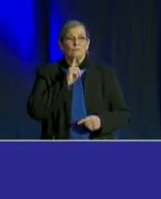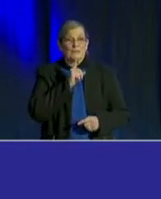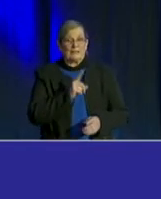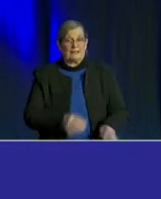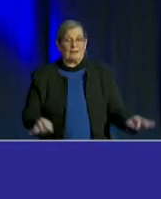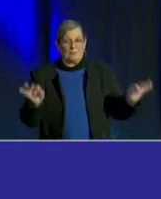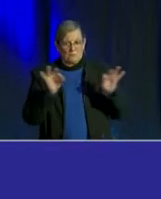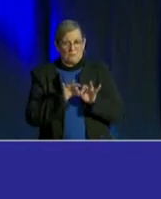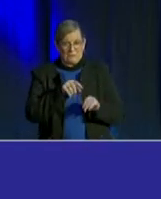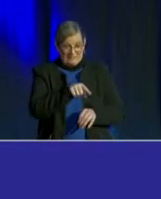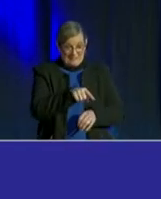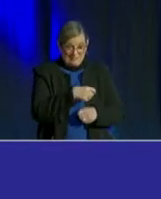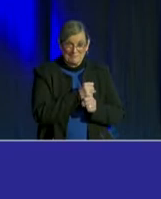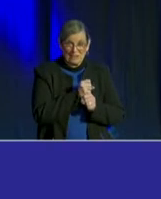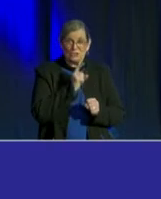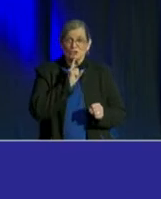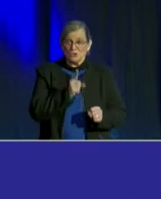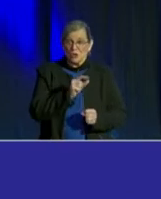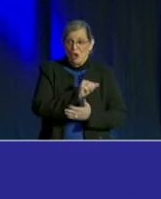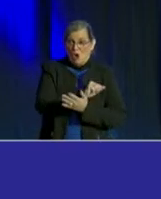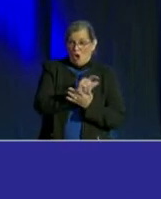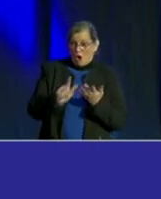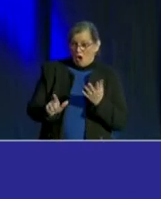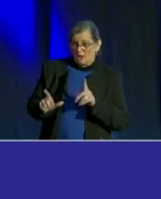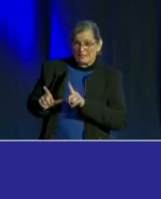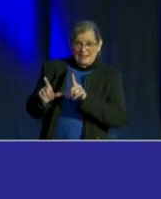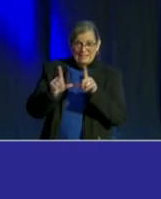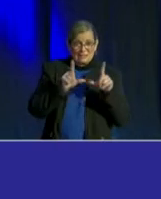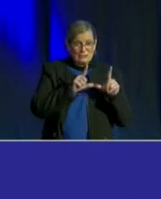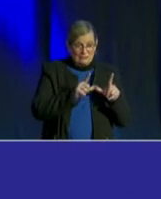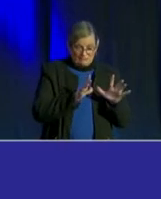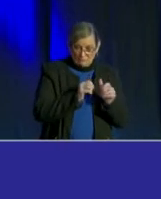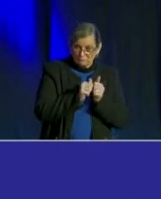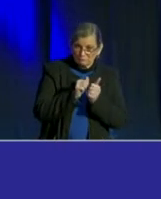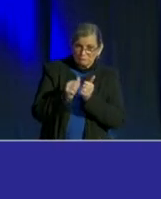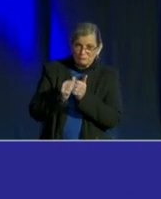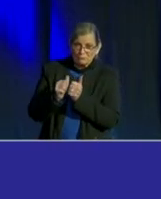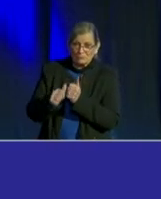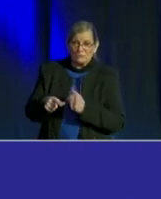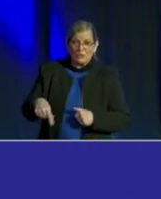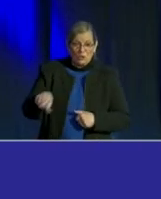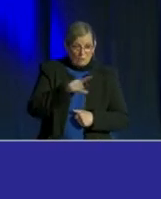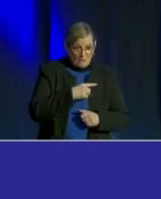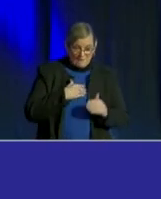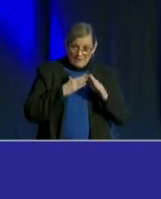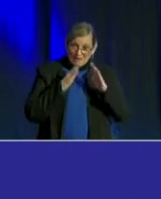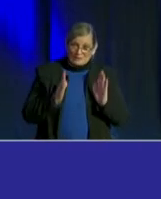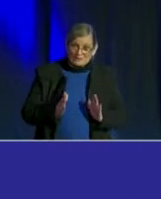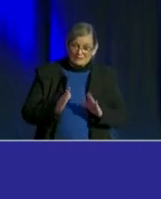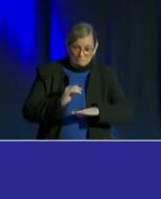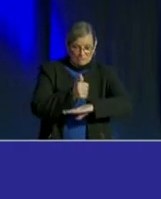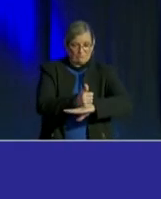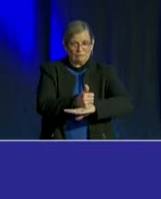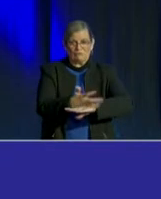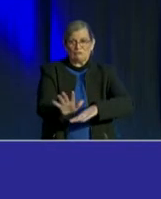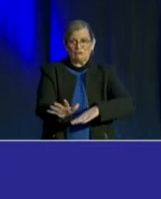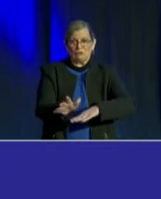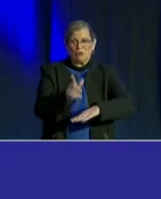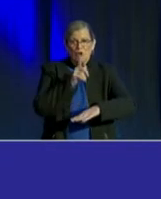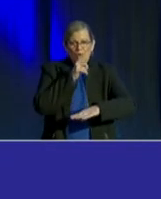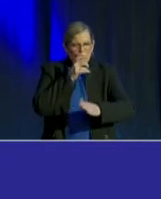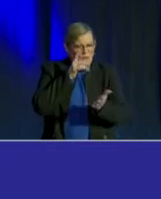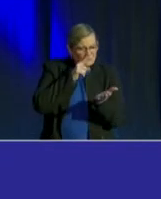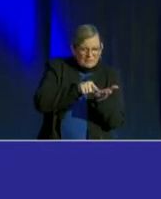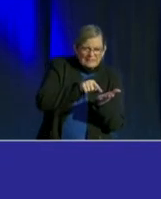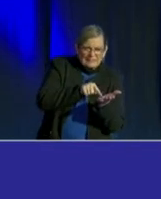then, God forbid, you have a roofing problem. Now you need to delve into your insurance, and